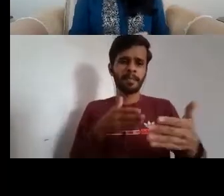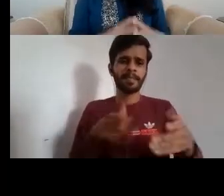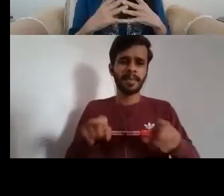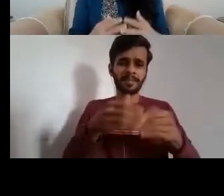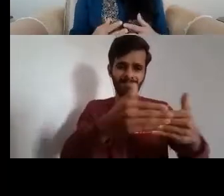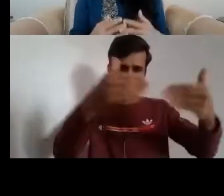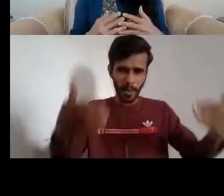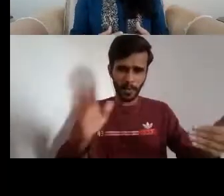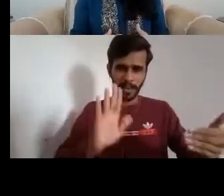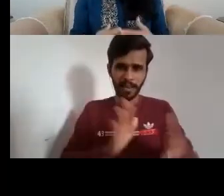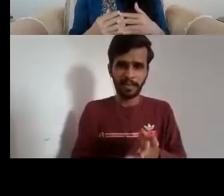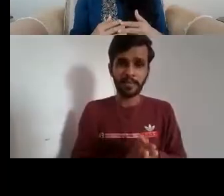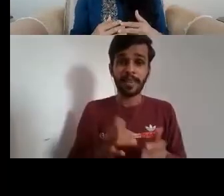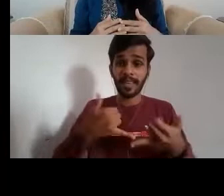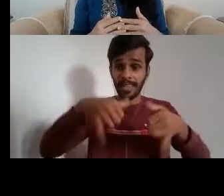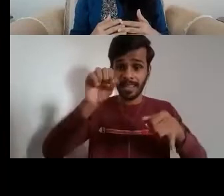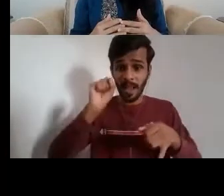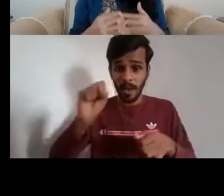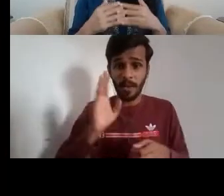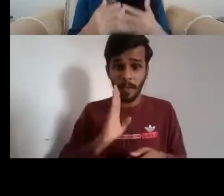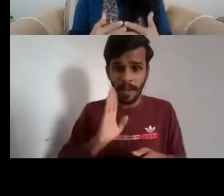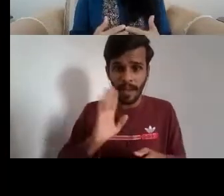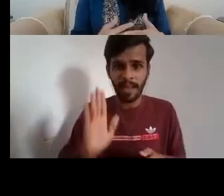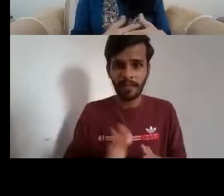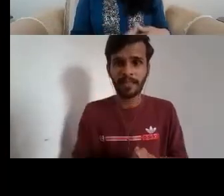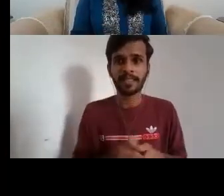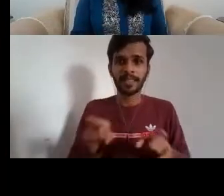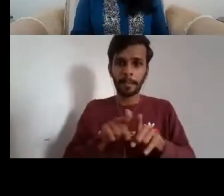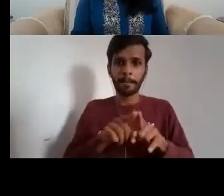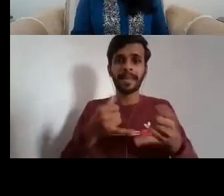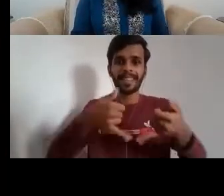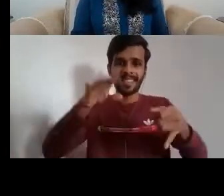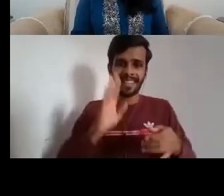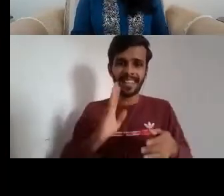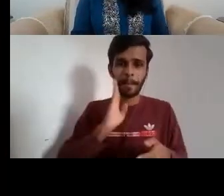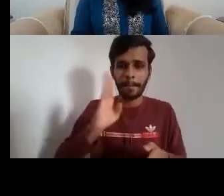and India has had its share of such musical interactions.